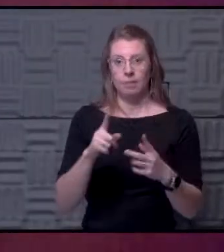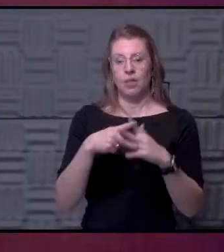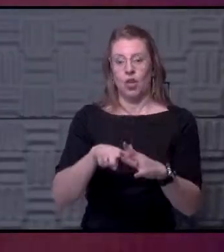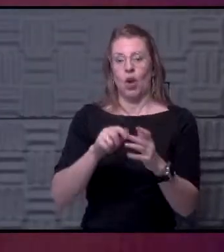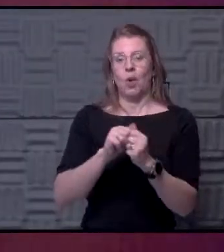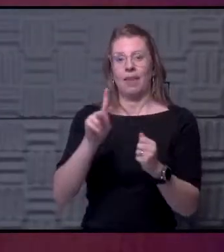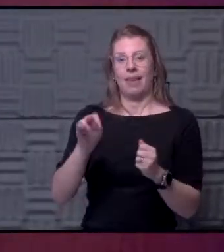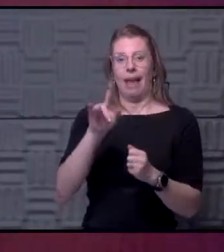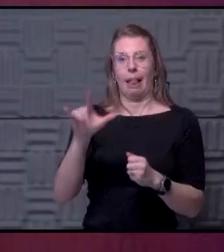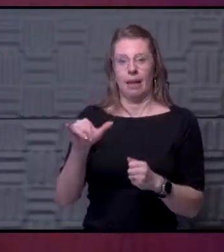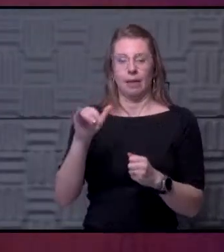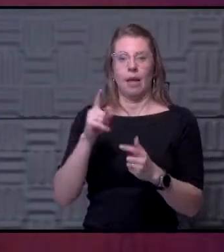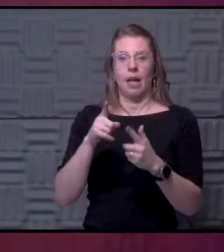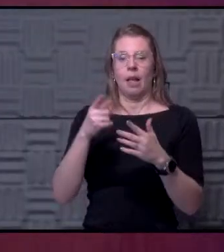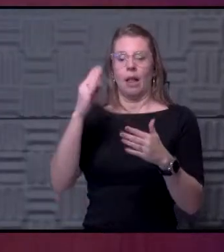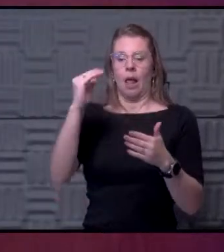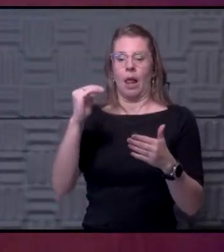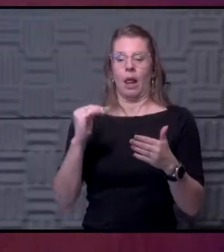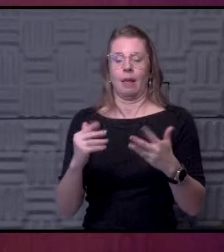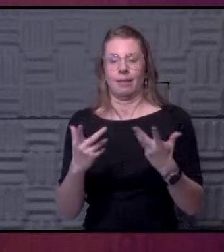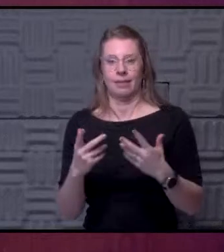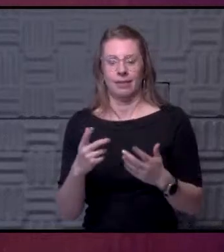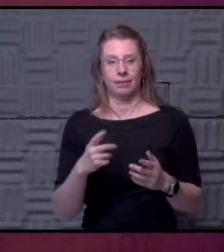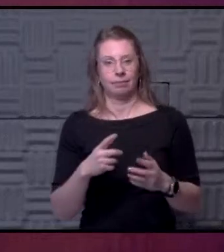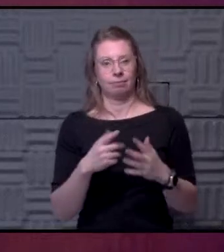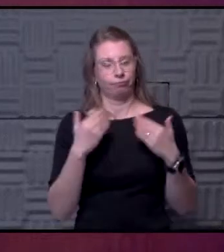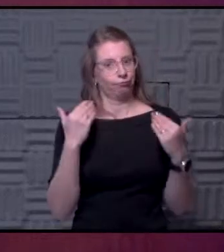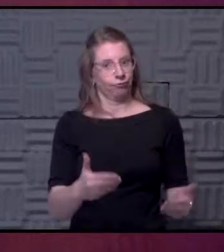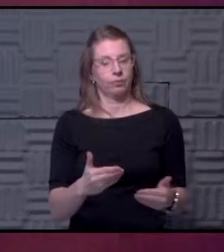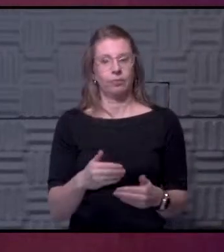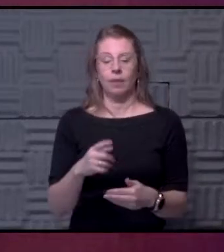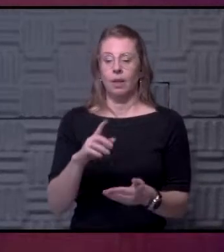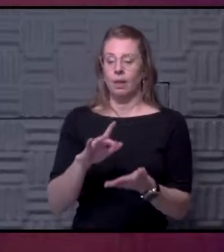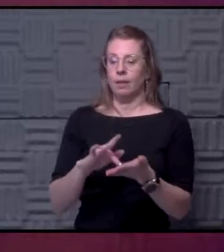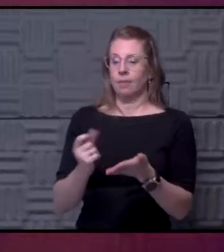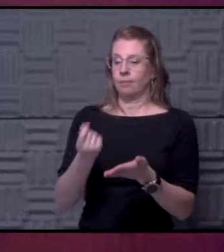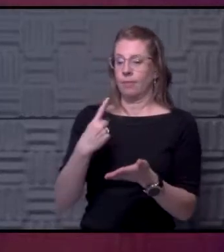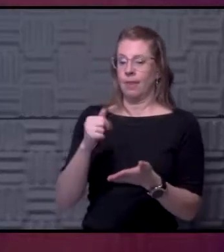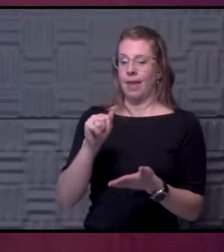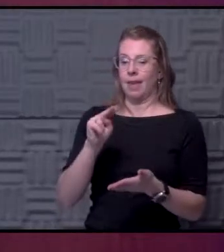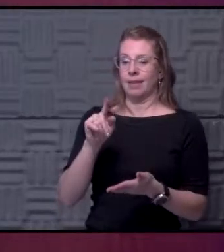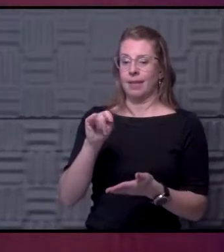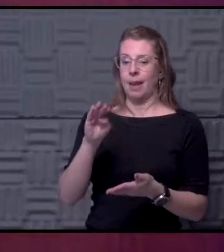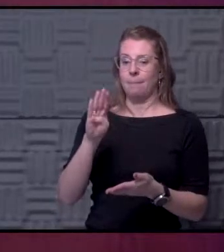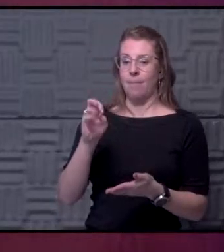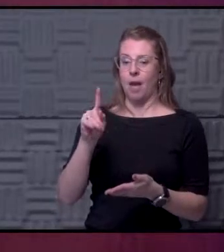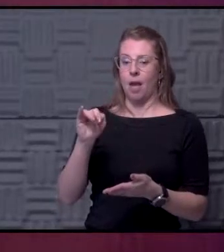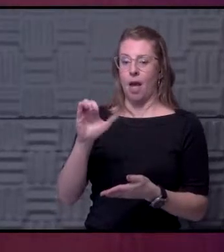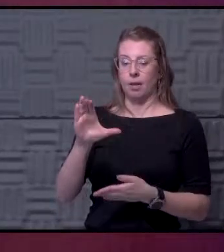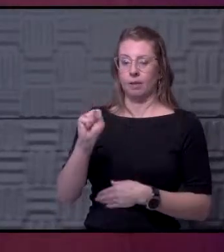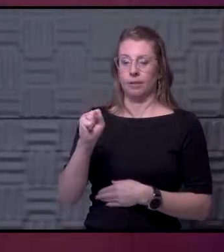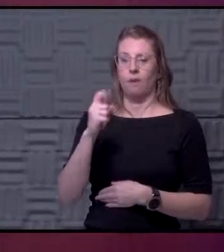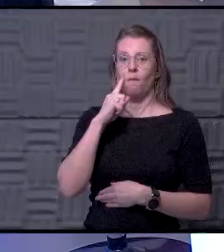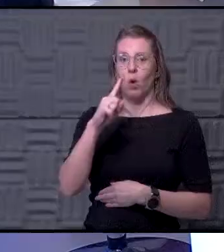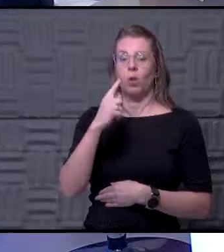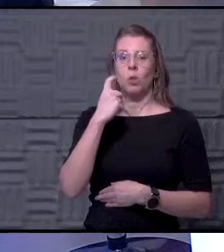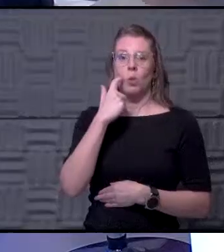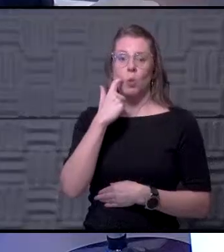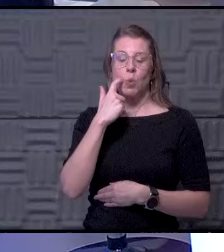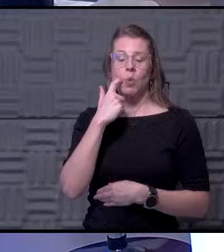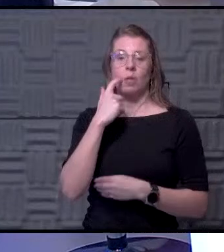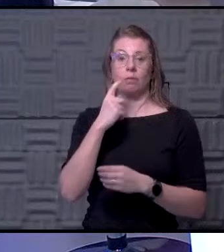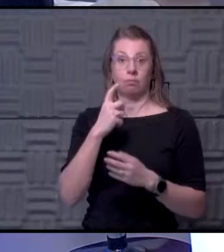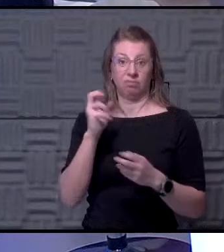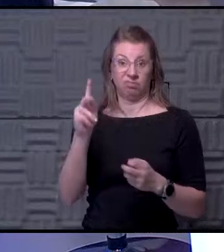I'm just going to go down the line. She wants to know, she's got to take antibiotics for her tooth. Is it okay for her to get her COVID shot? Yes.